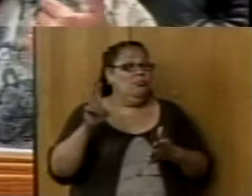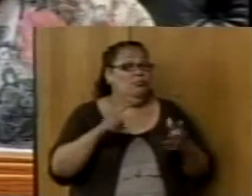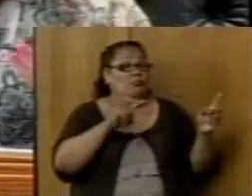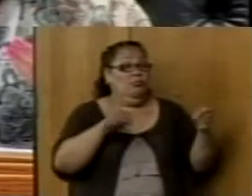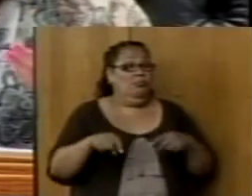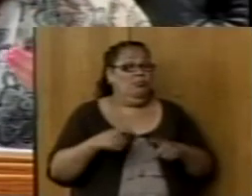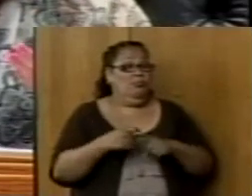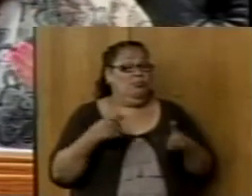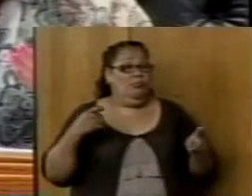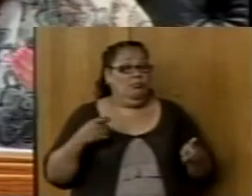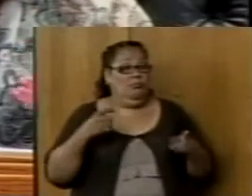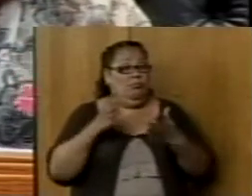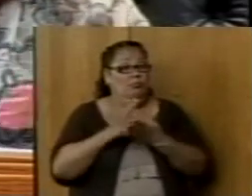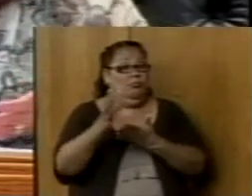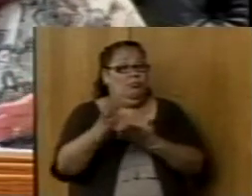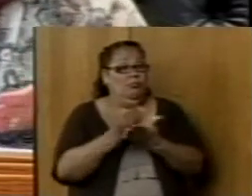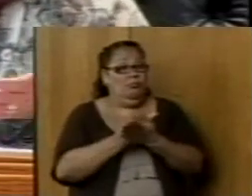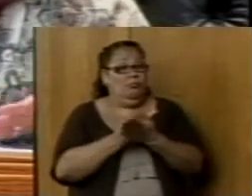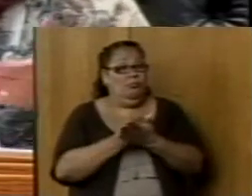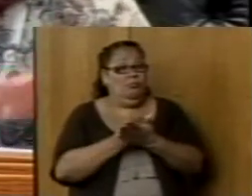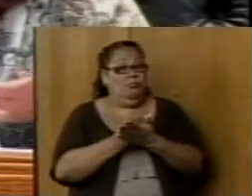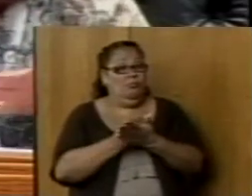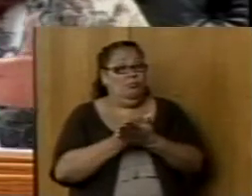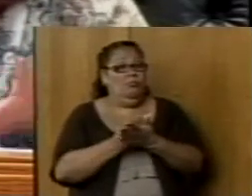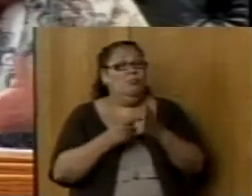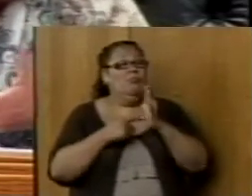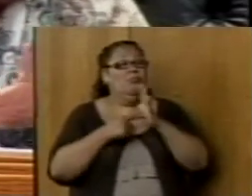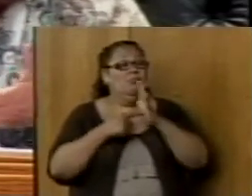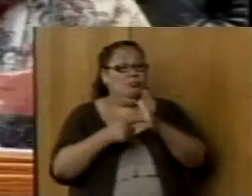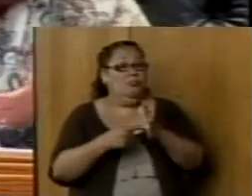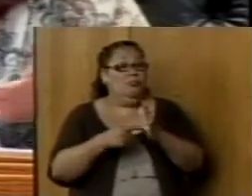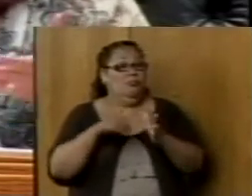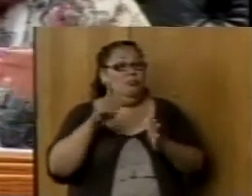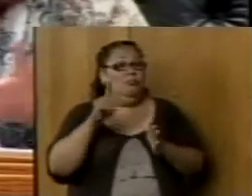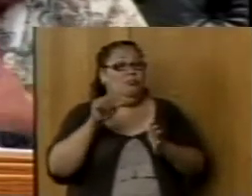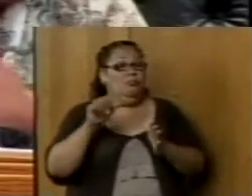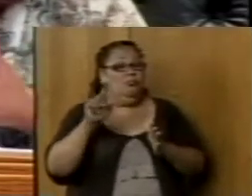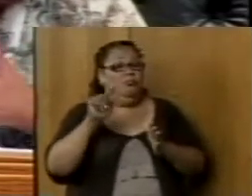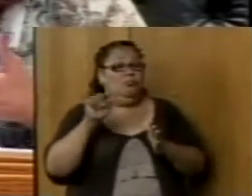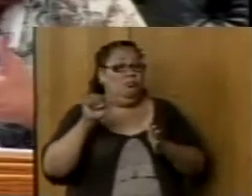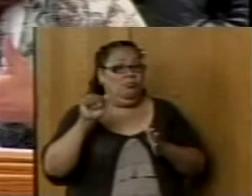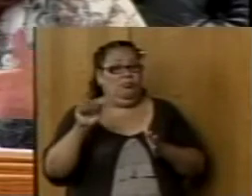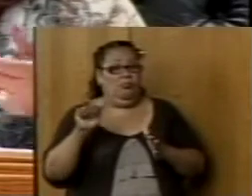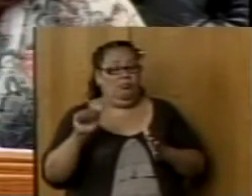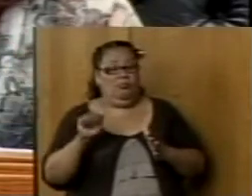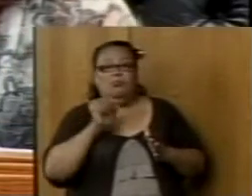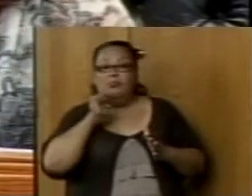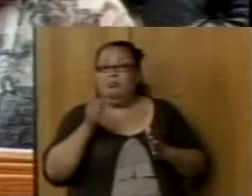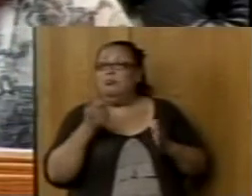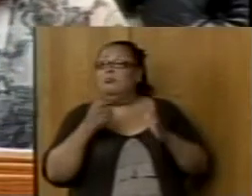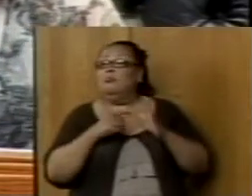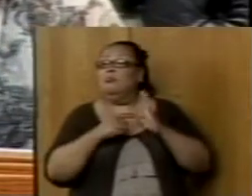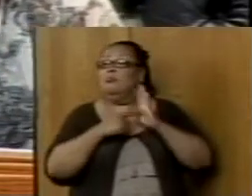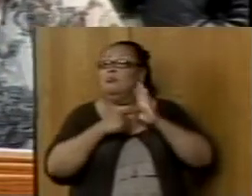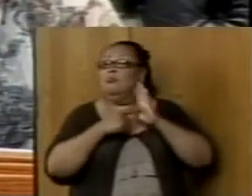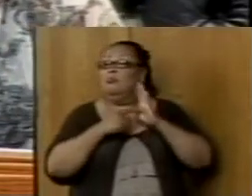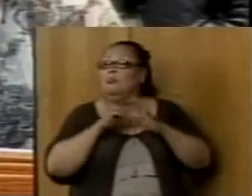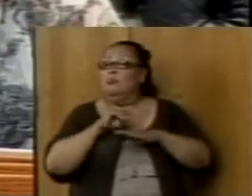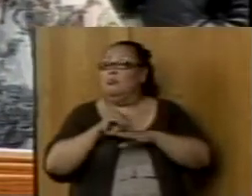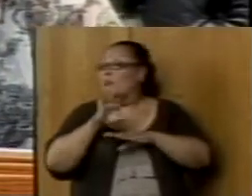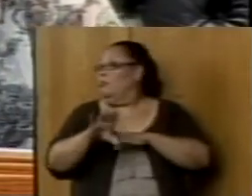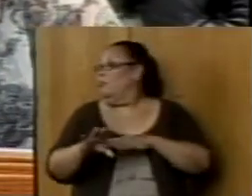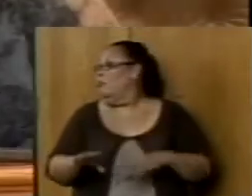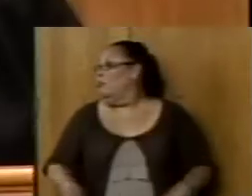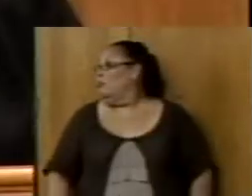coming from in the curriculum sense. Show me the data and how it affects student achievement.